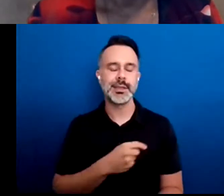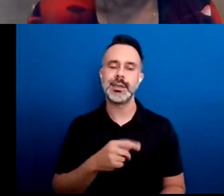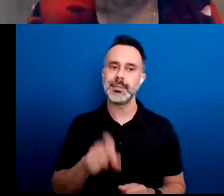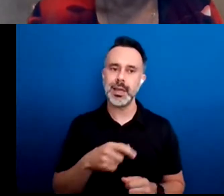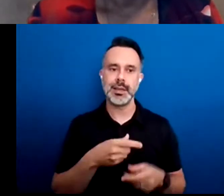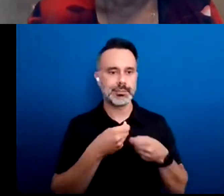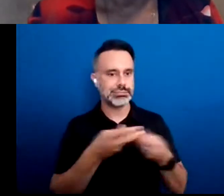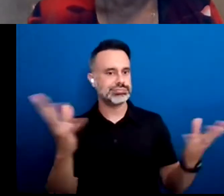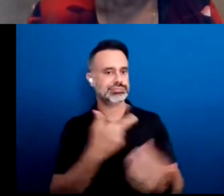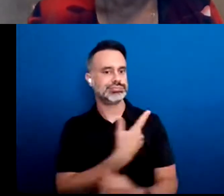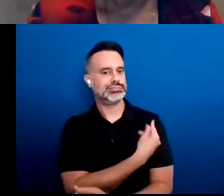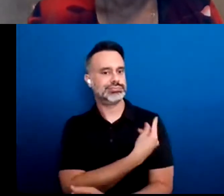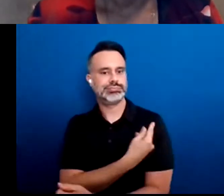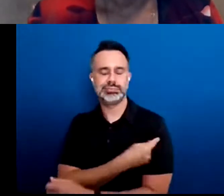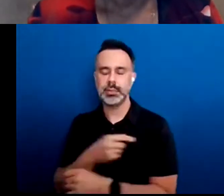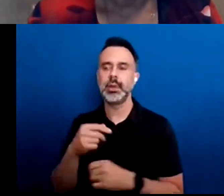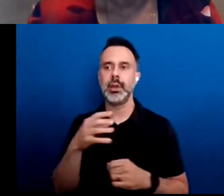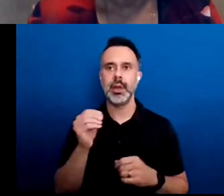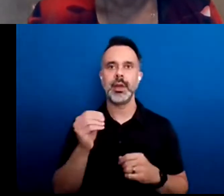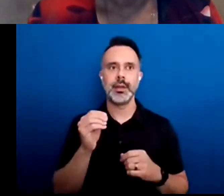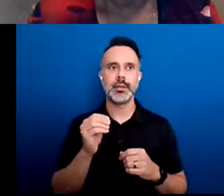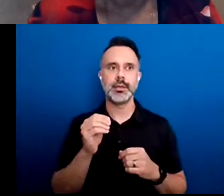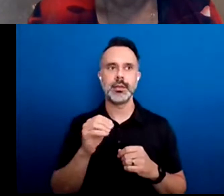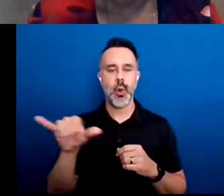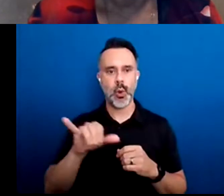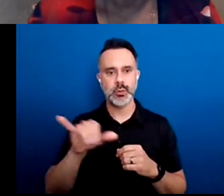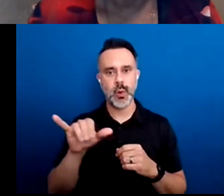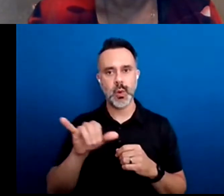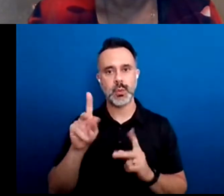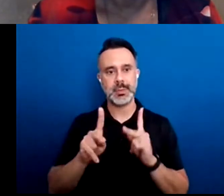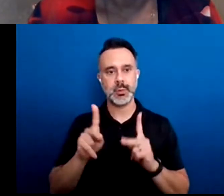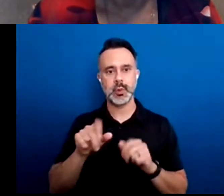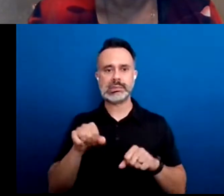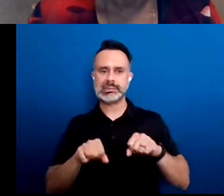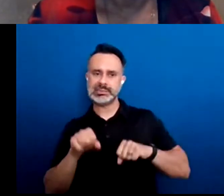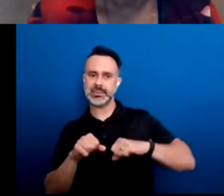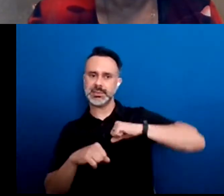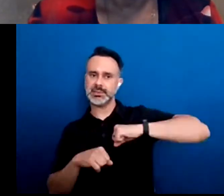answer questions for people who are vaccine hesitant. I think,